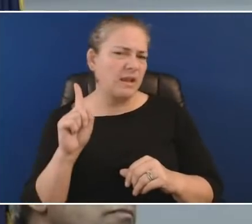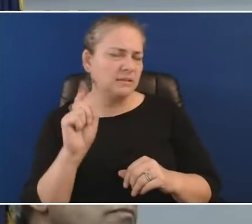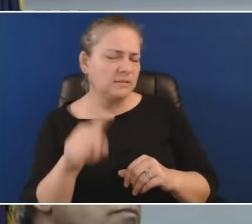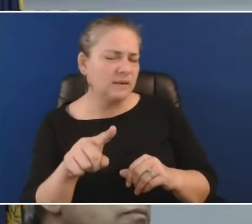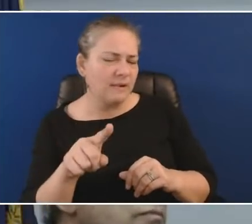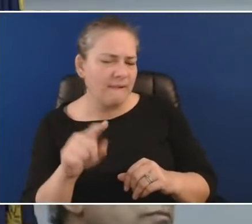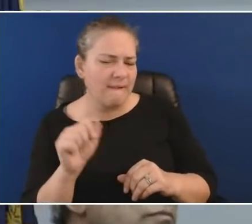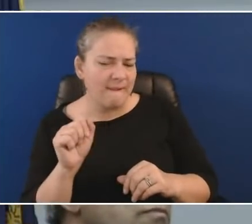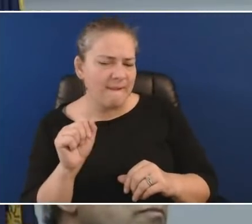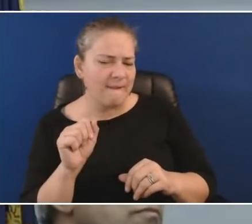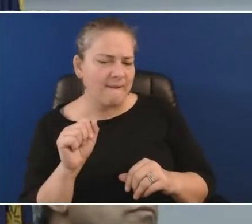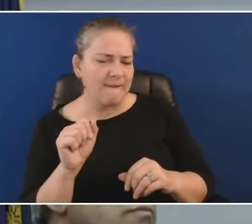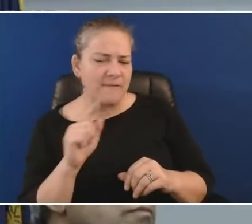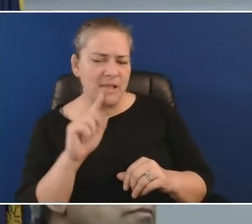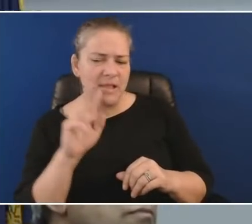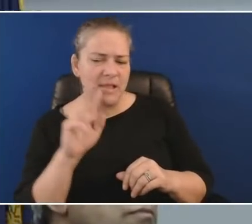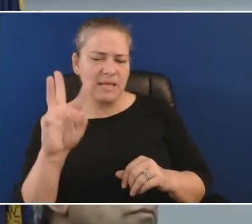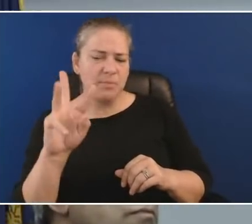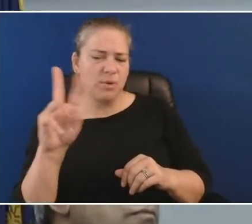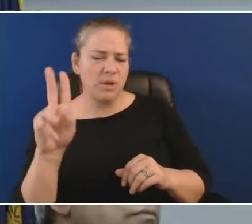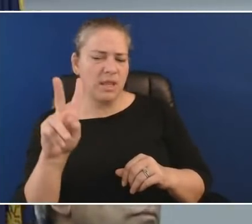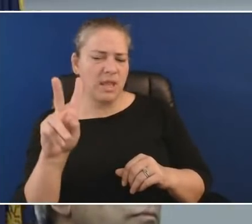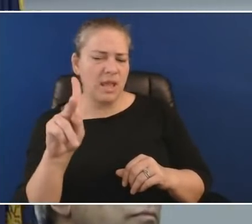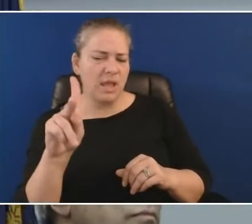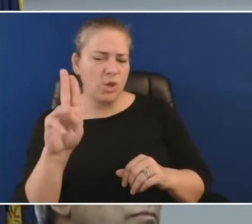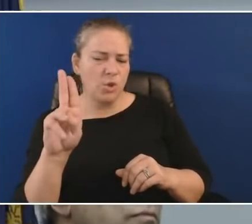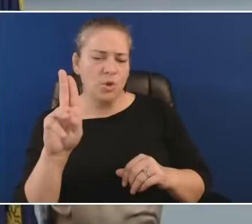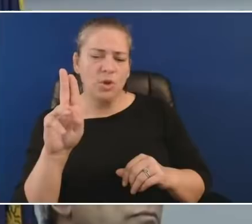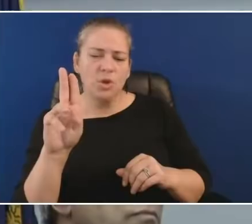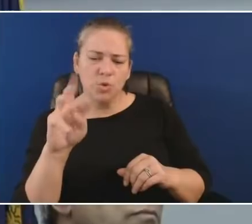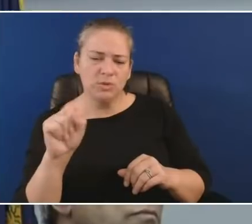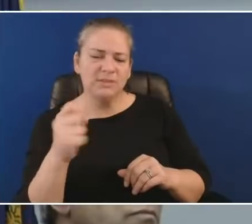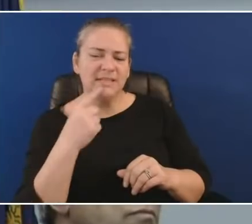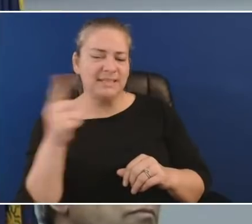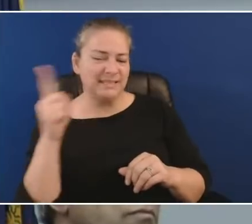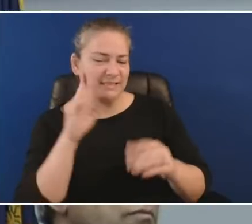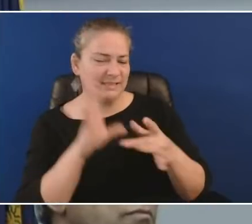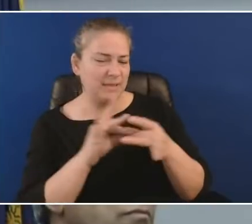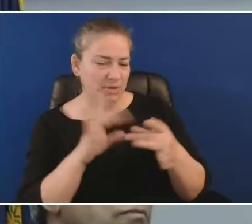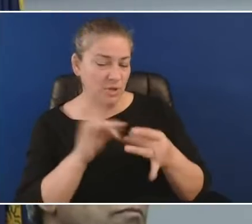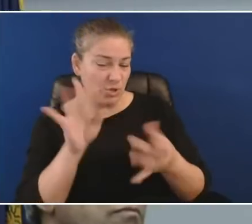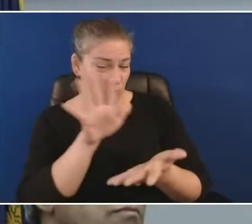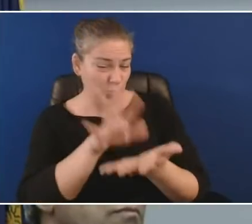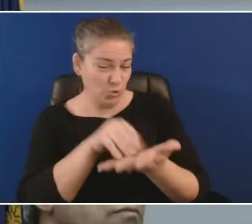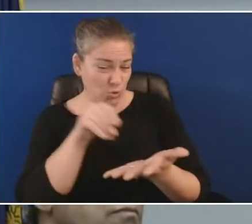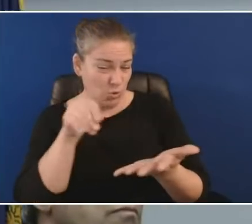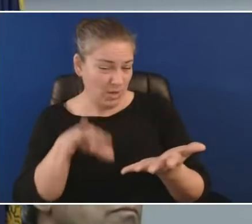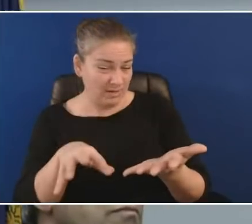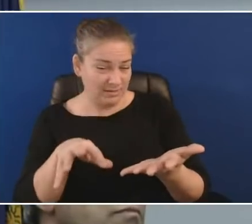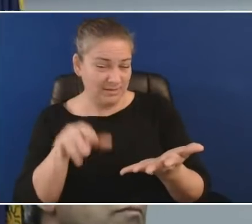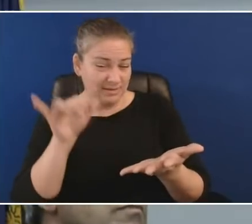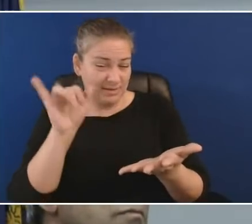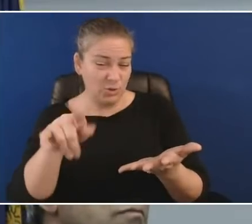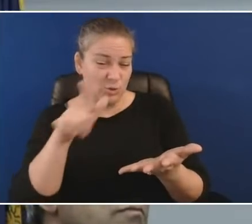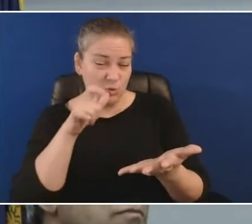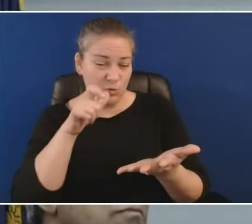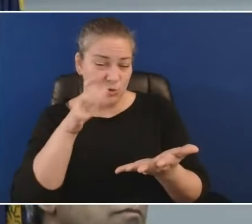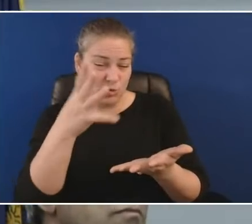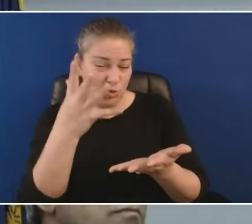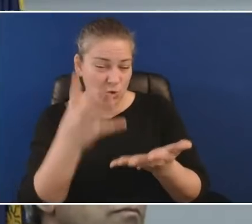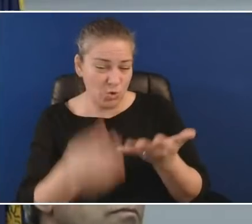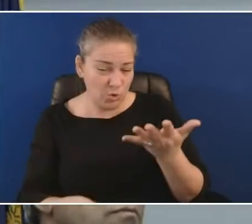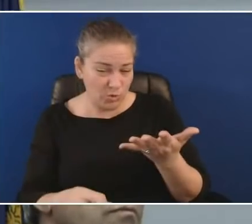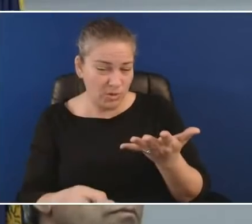actual student, a relative close to them. Just hearing that in a university like that on a day where it's supposed to be commencement, can you speak about